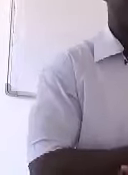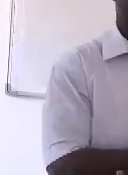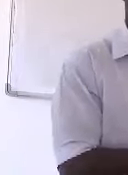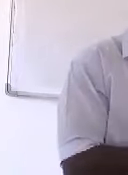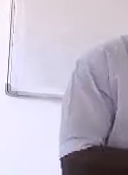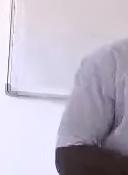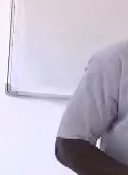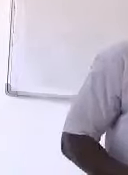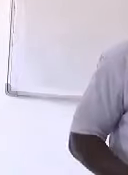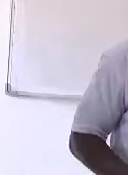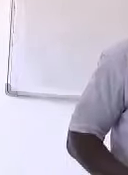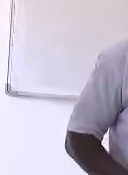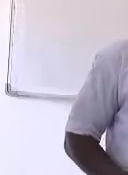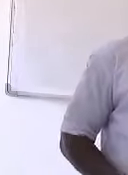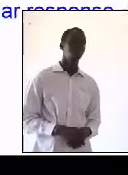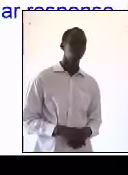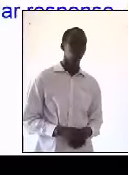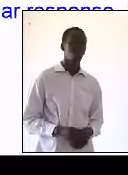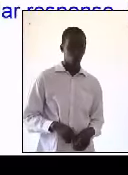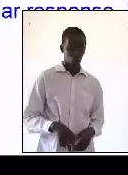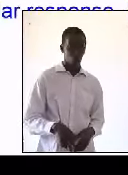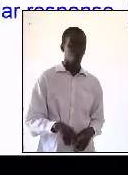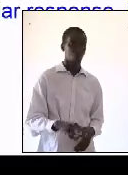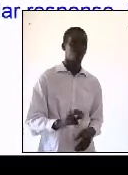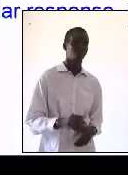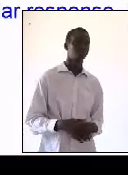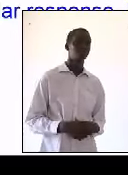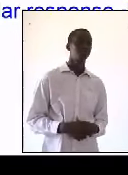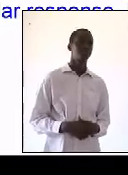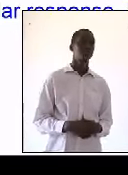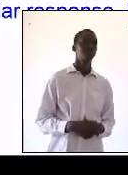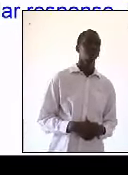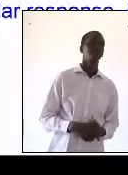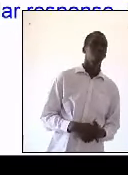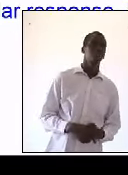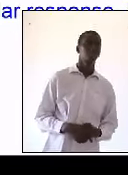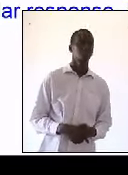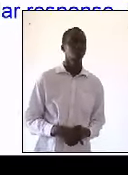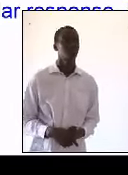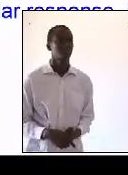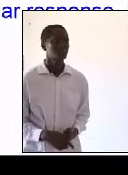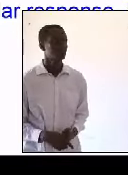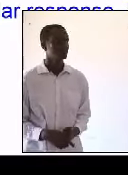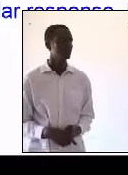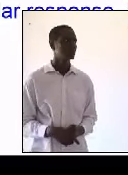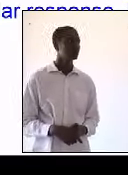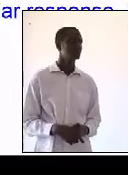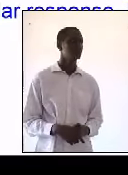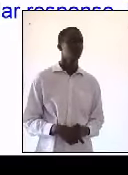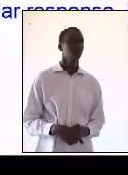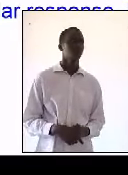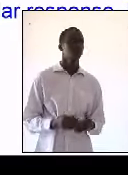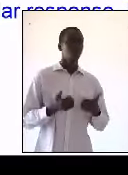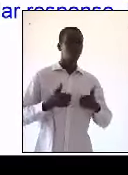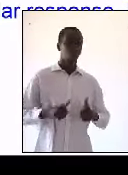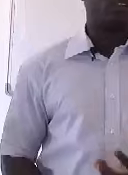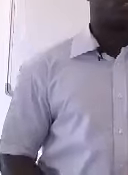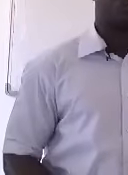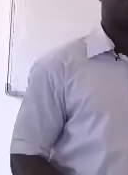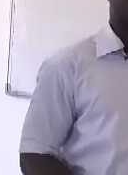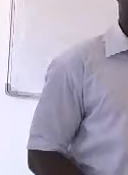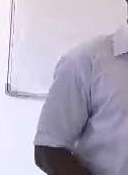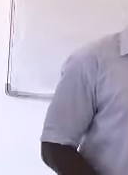it. Driving. Some people can drive, some cannot. Singing and walking. These are all examples of what you call involuntary